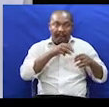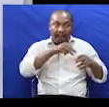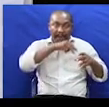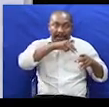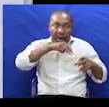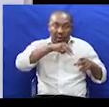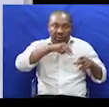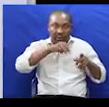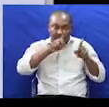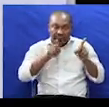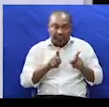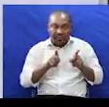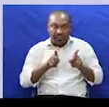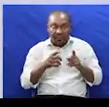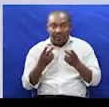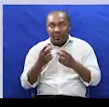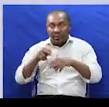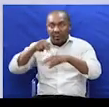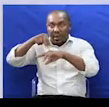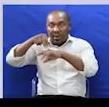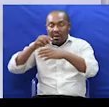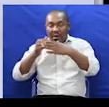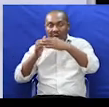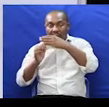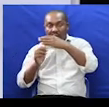equation. For solution B,